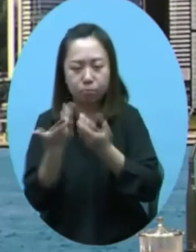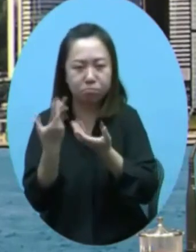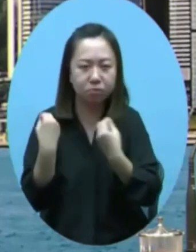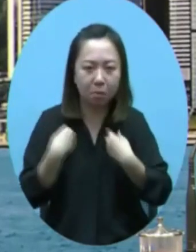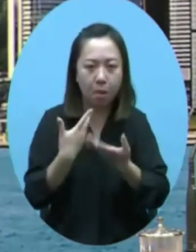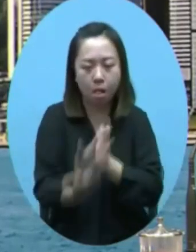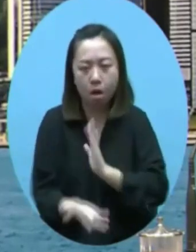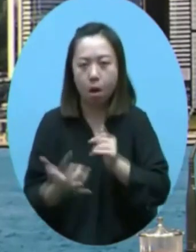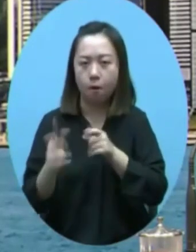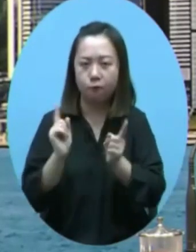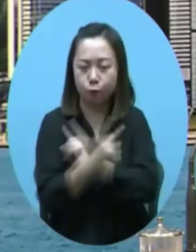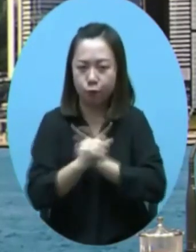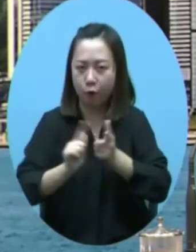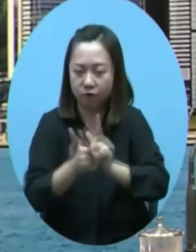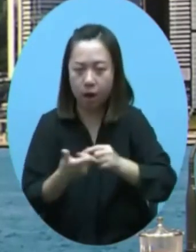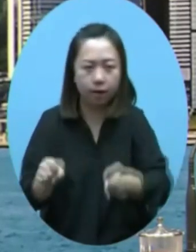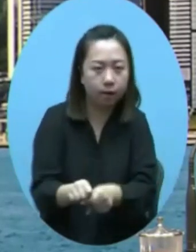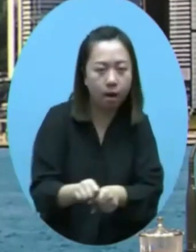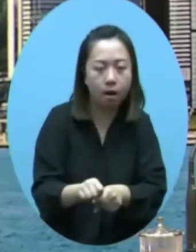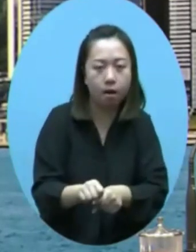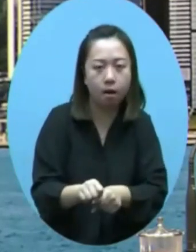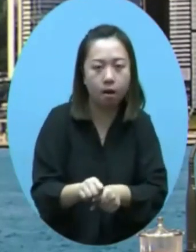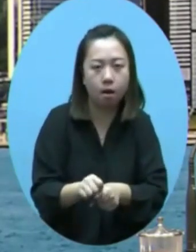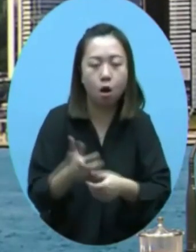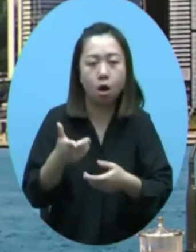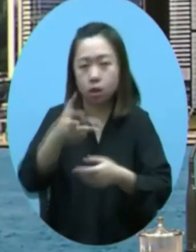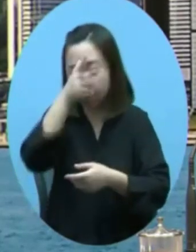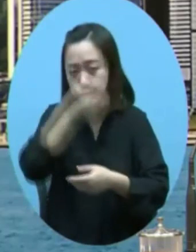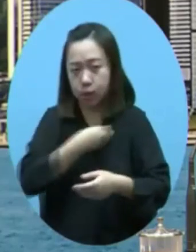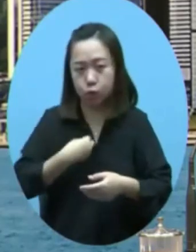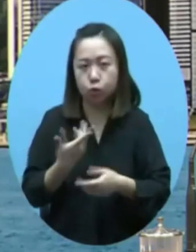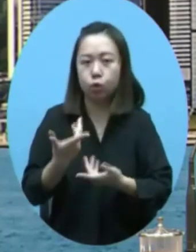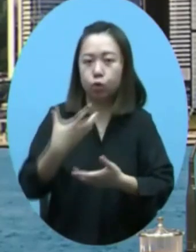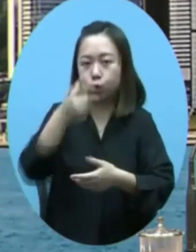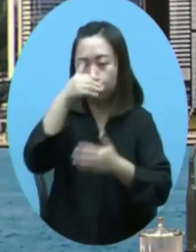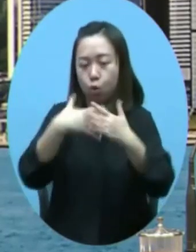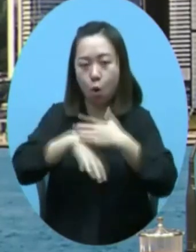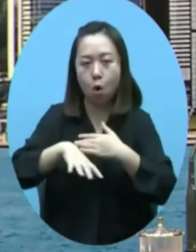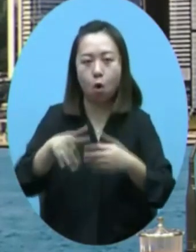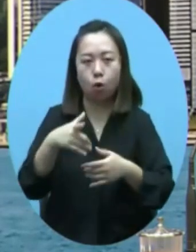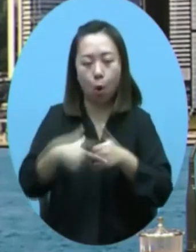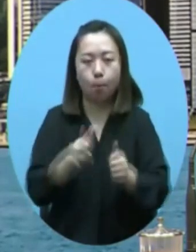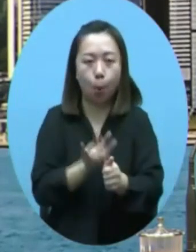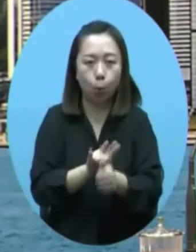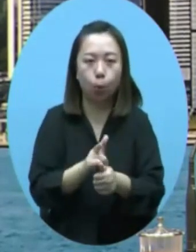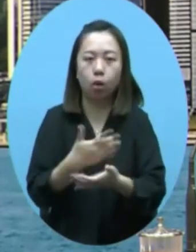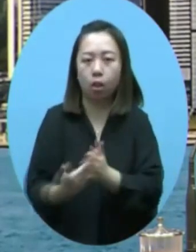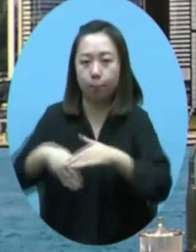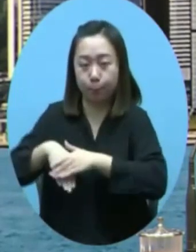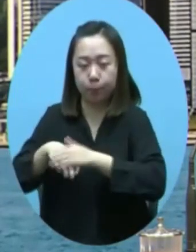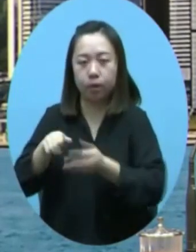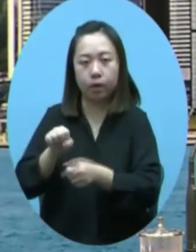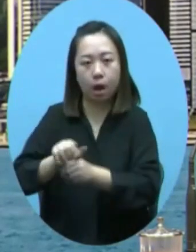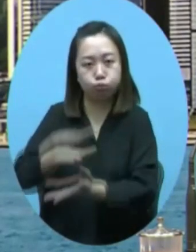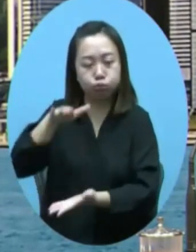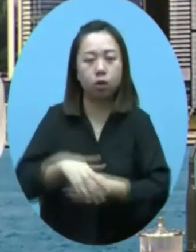explore any substitutes for PPE so as to enhance the inventory for our